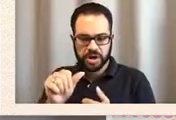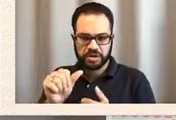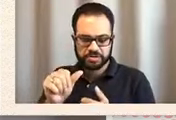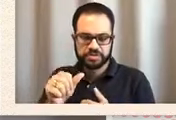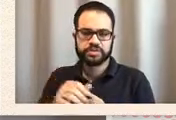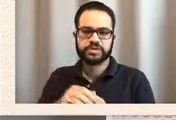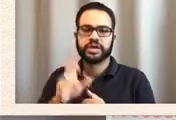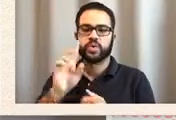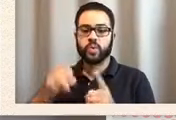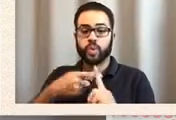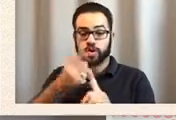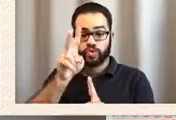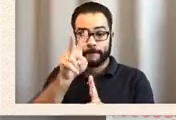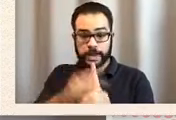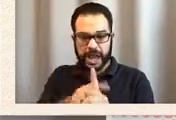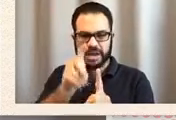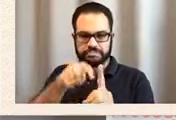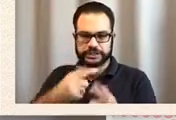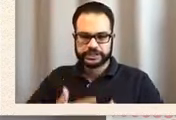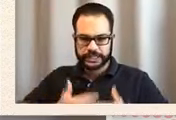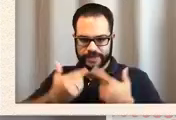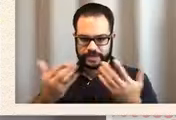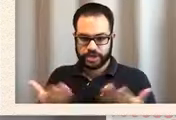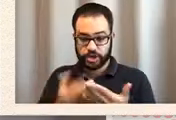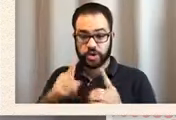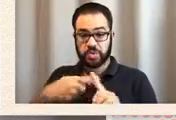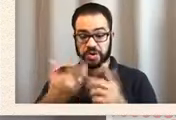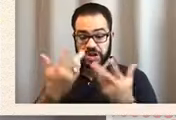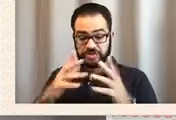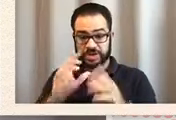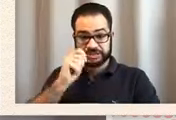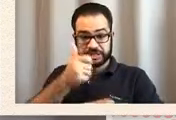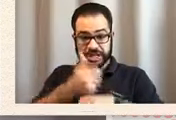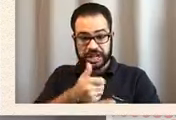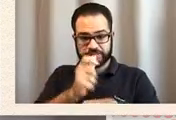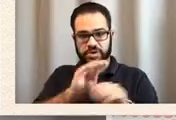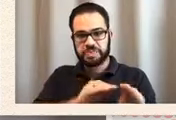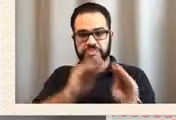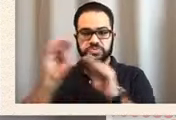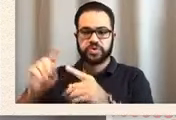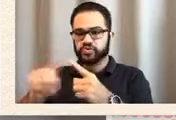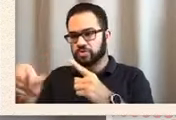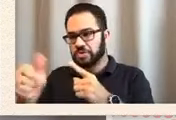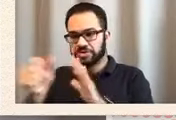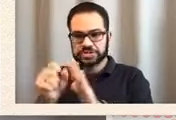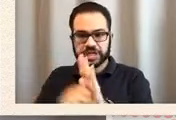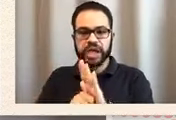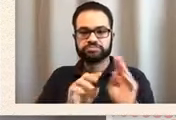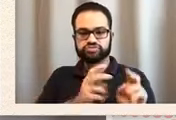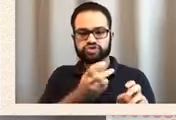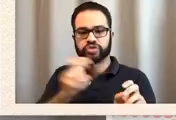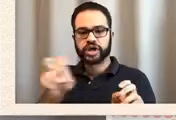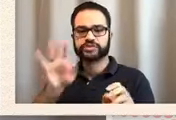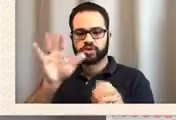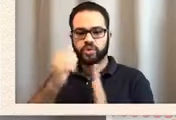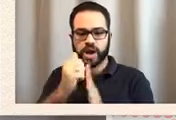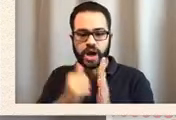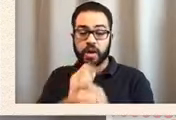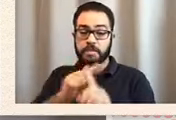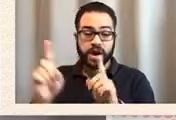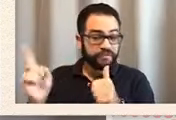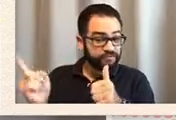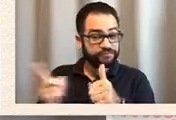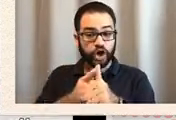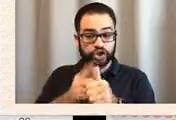application. Once you establish the account, you can move out of the state and take the ABLE United account with you. But when you first enroll, you have to be a